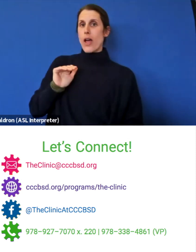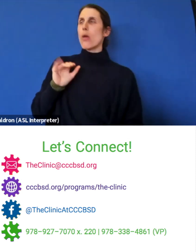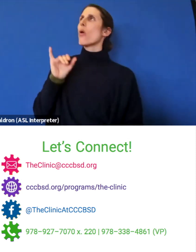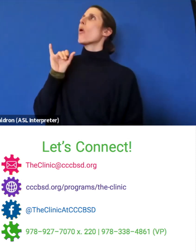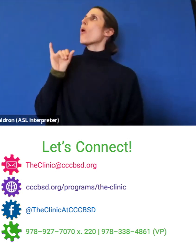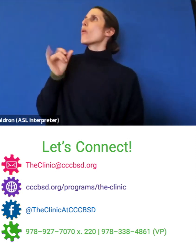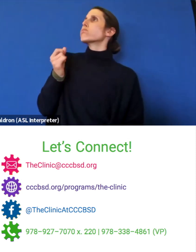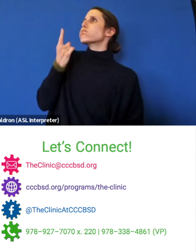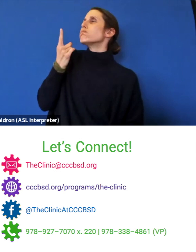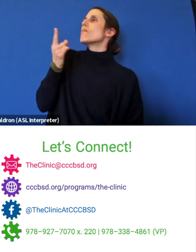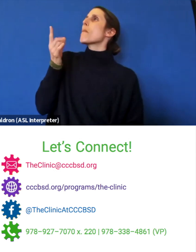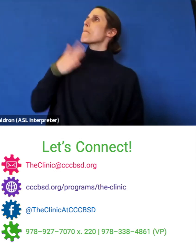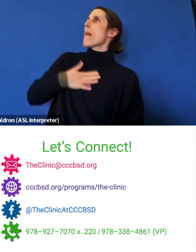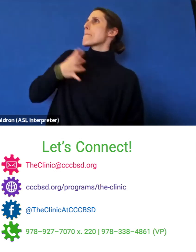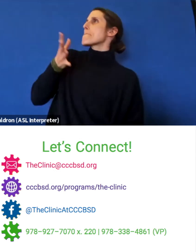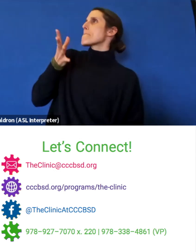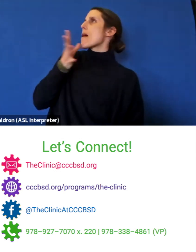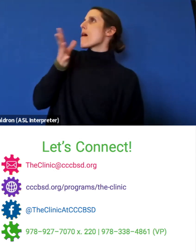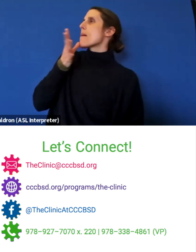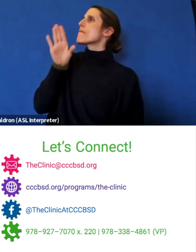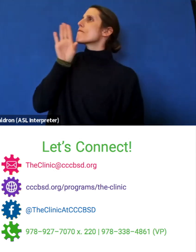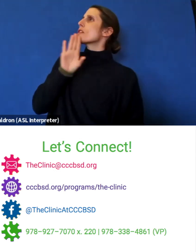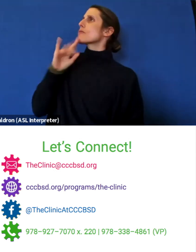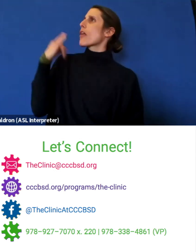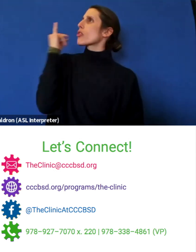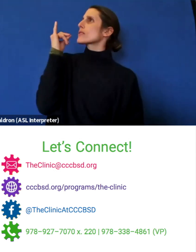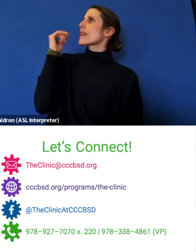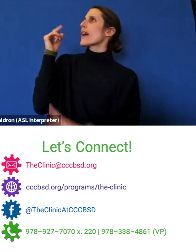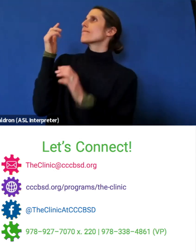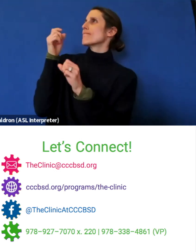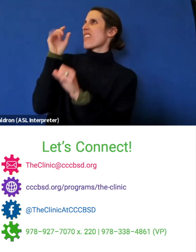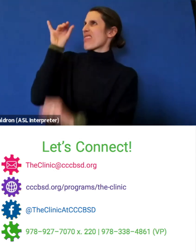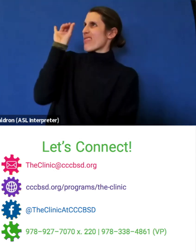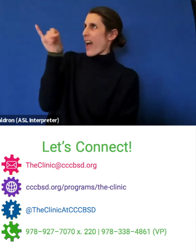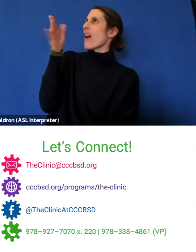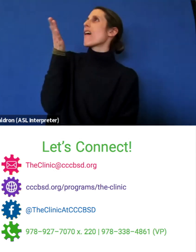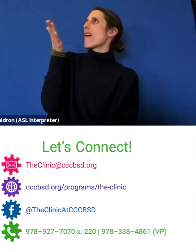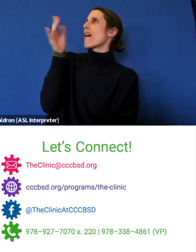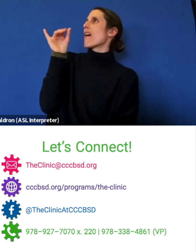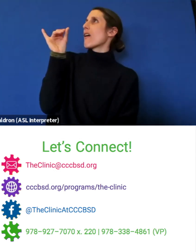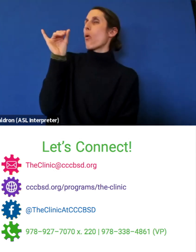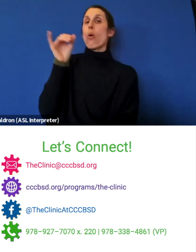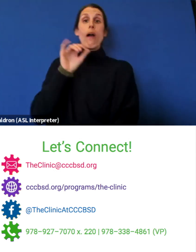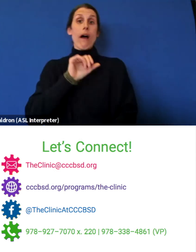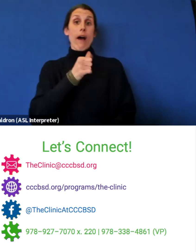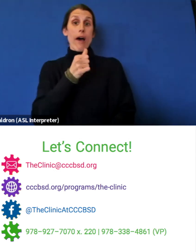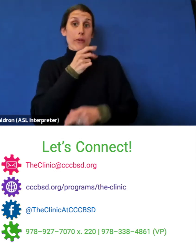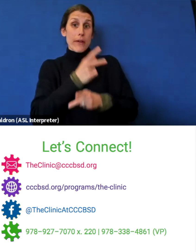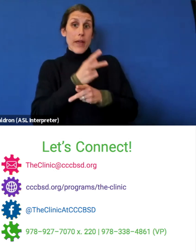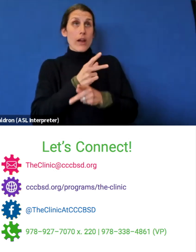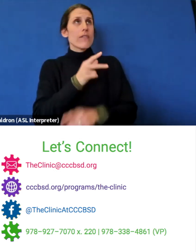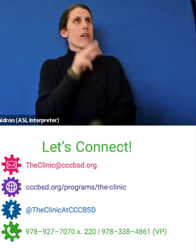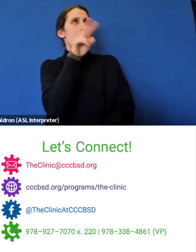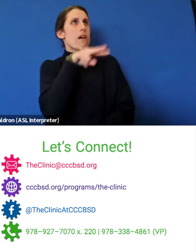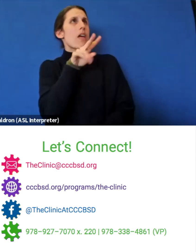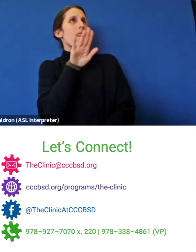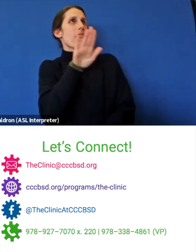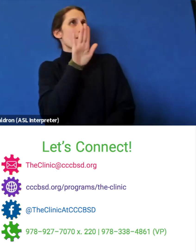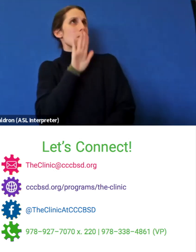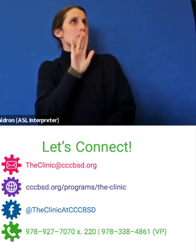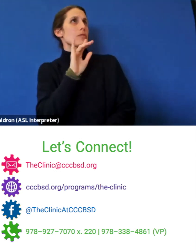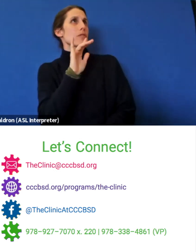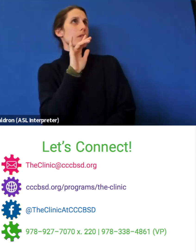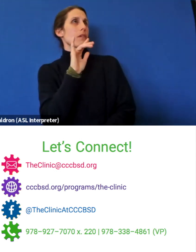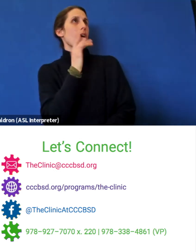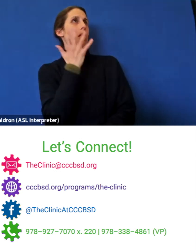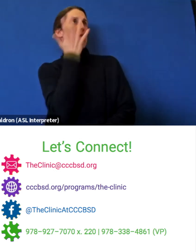this. Frustration for my other caregiver might look different. Those kinds of things where we just give some insight into